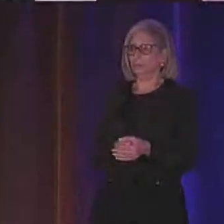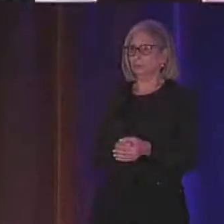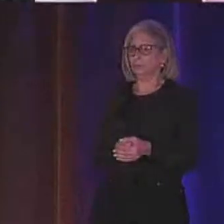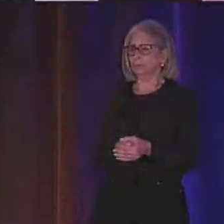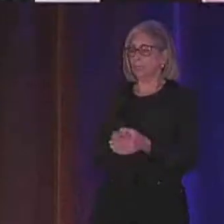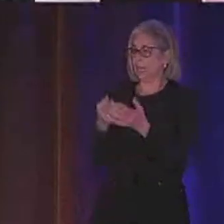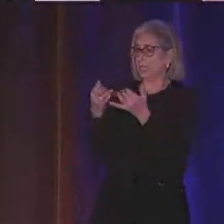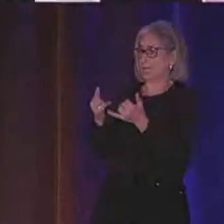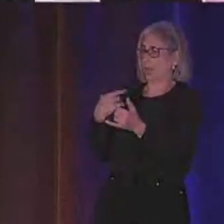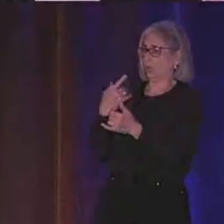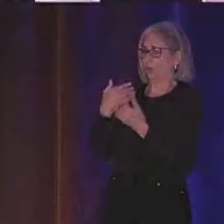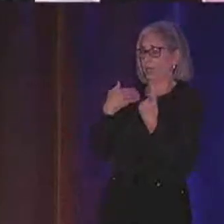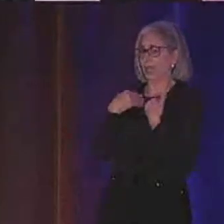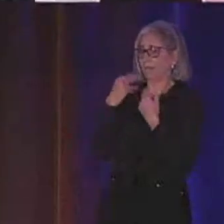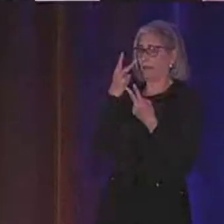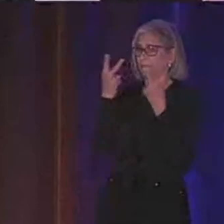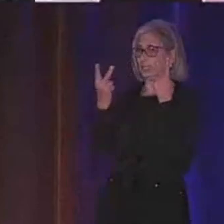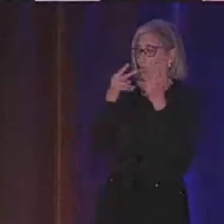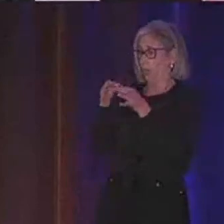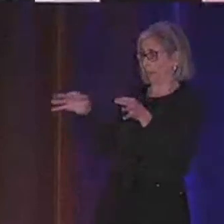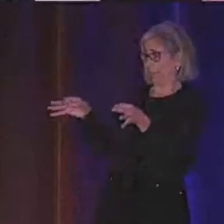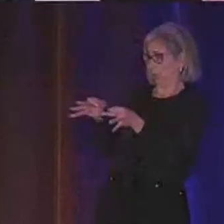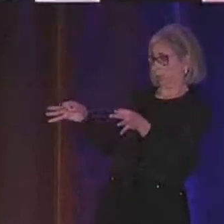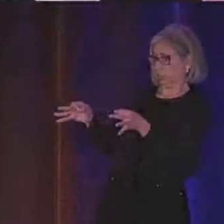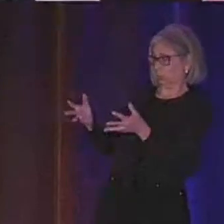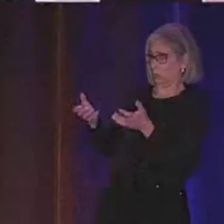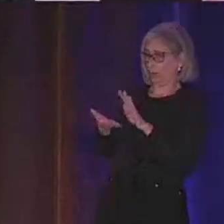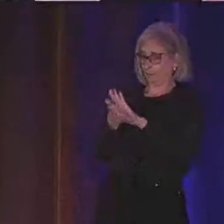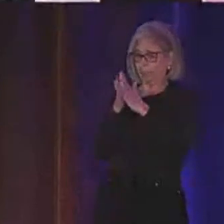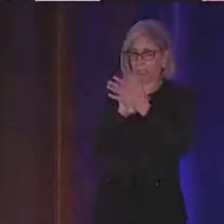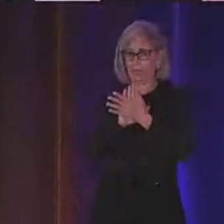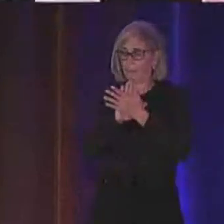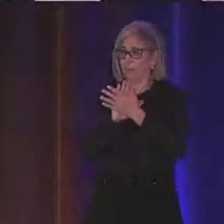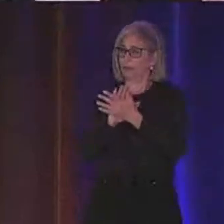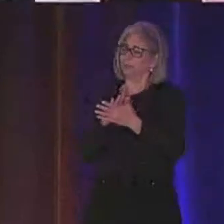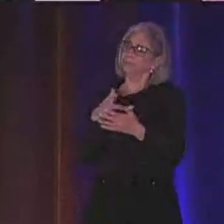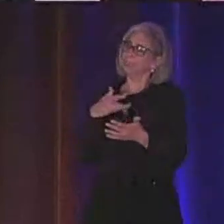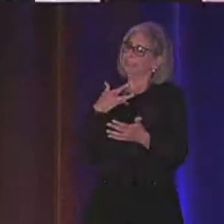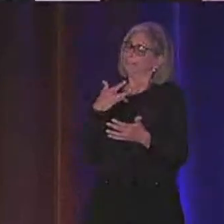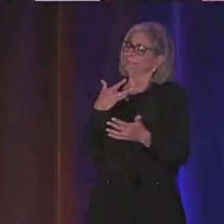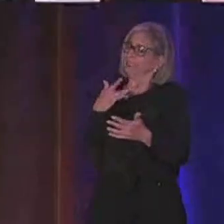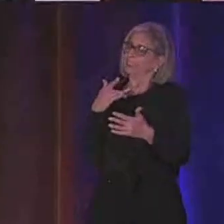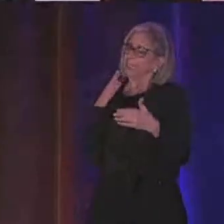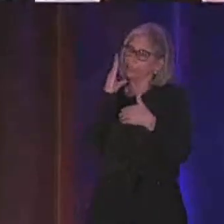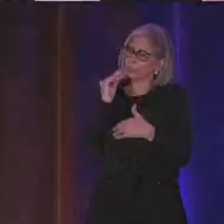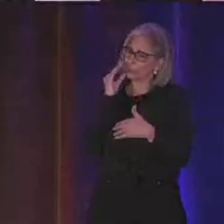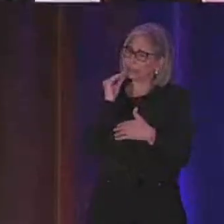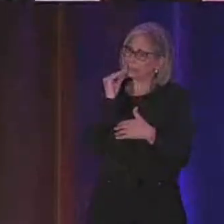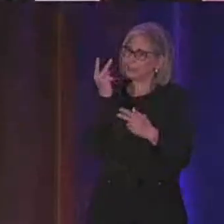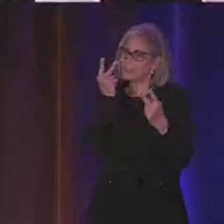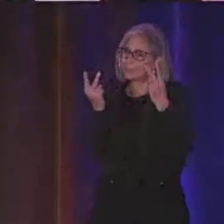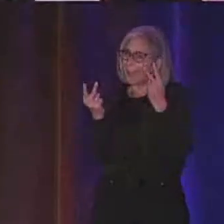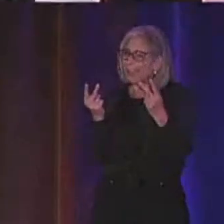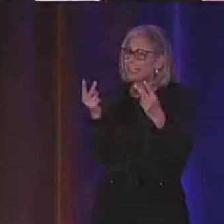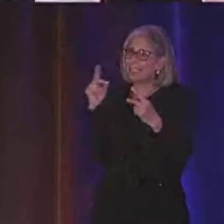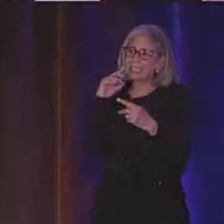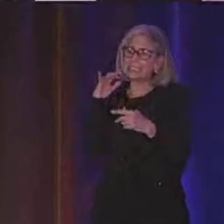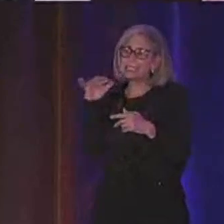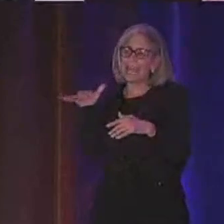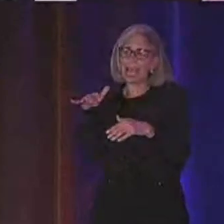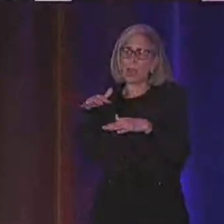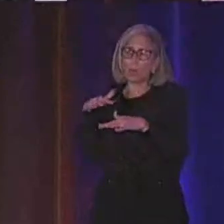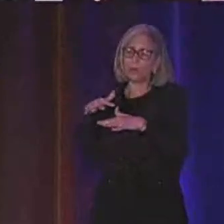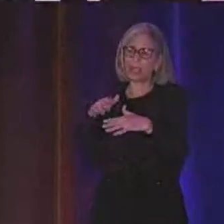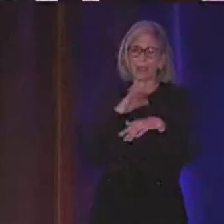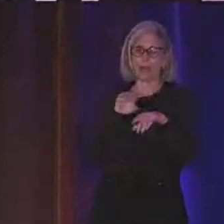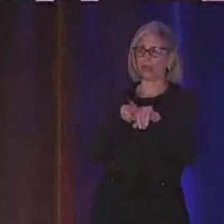So now that we have our visual language, we want to turn it into a sensory experience. So some sight, some sound, and some touch. So